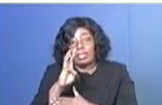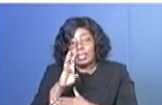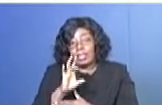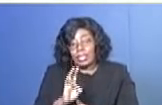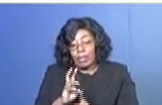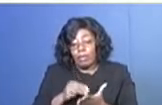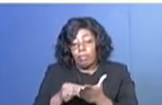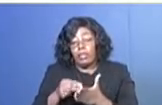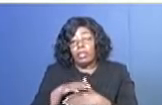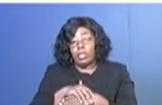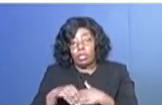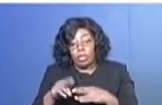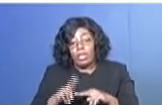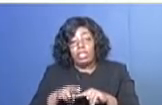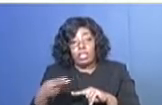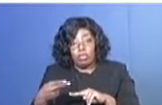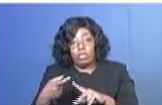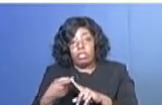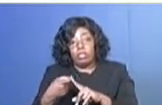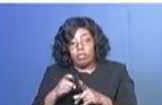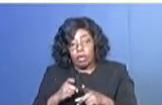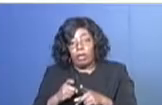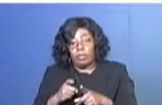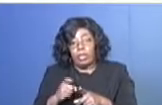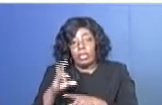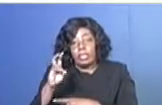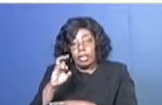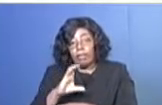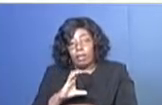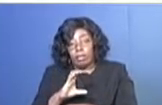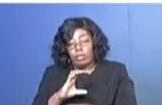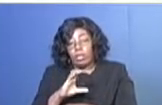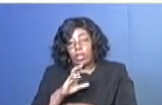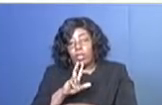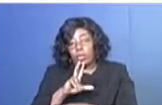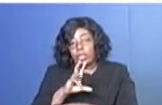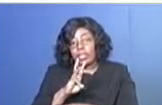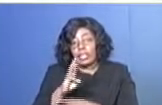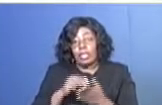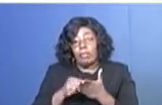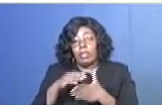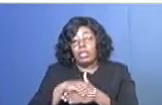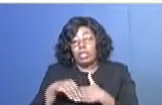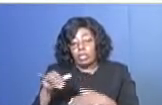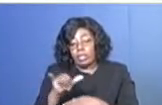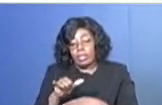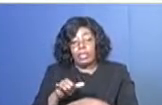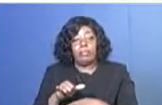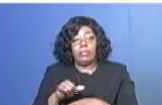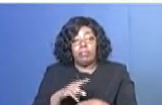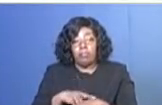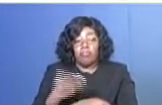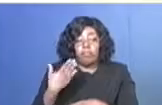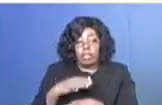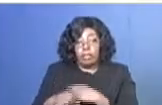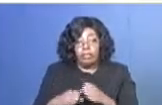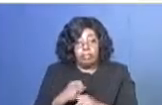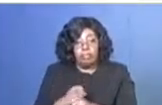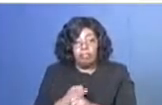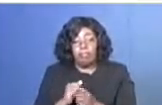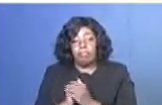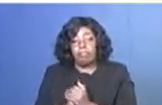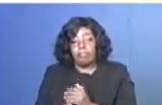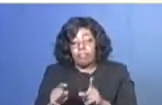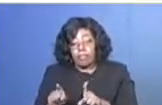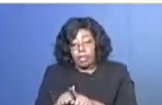$467 million decrease from the deficit of $736 million in the same period last year.